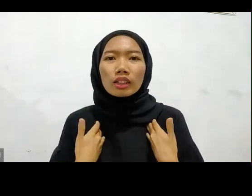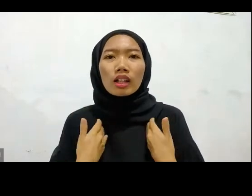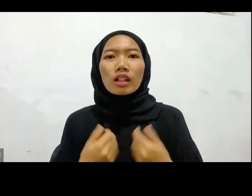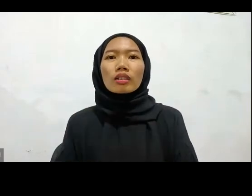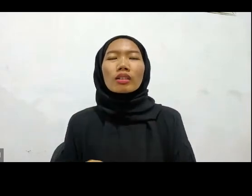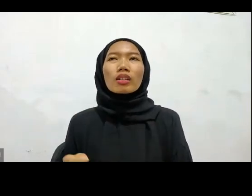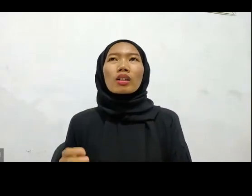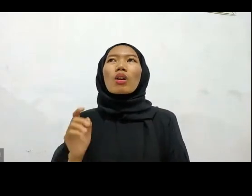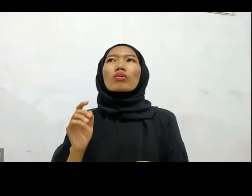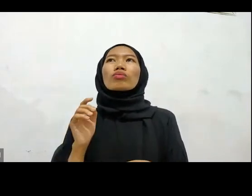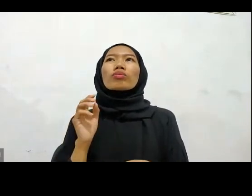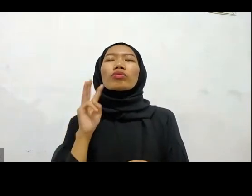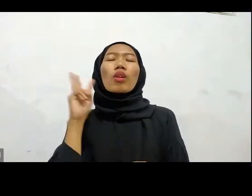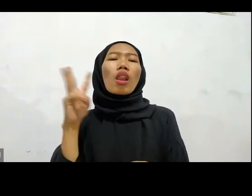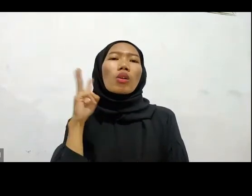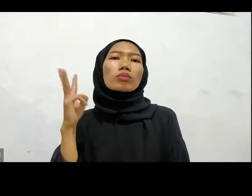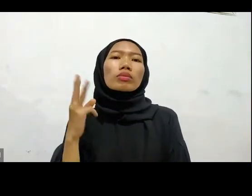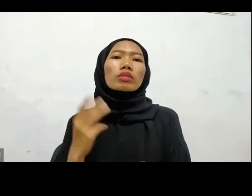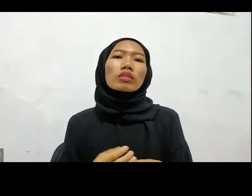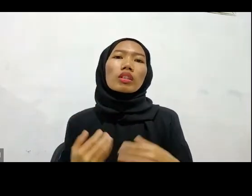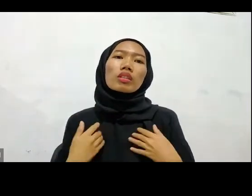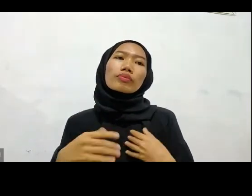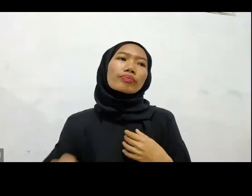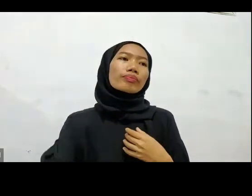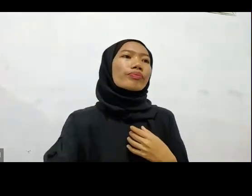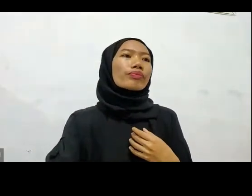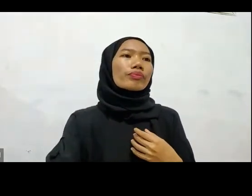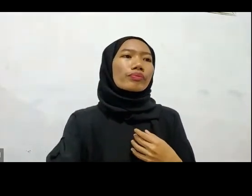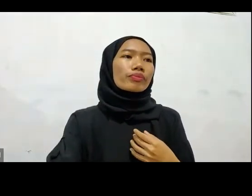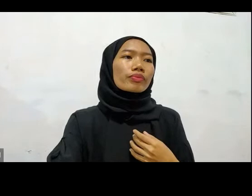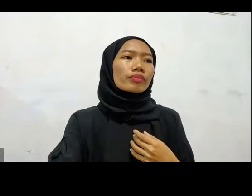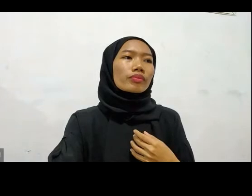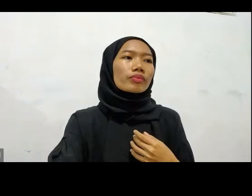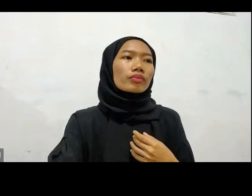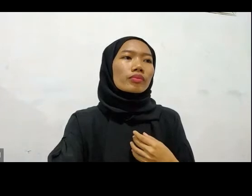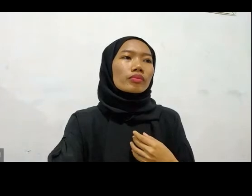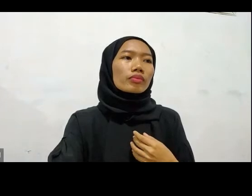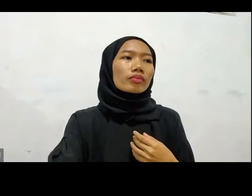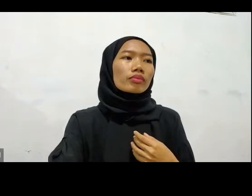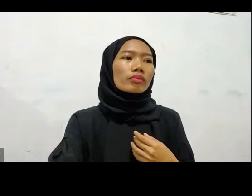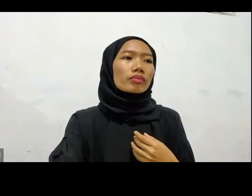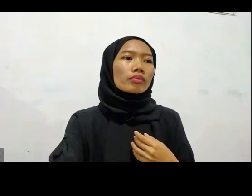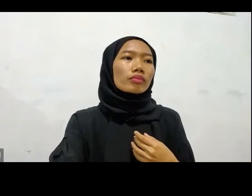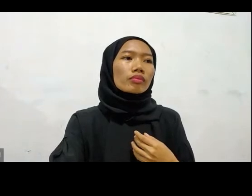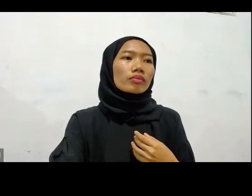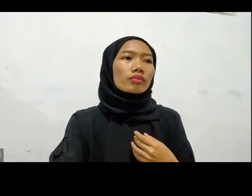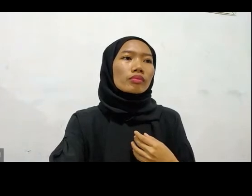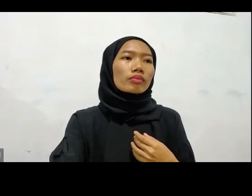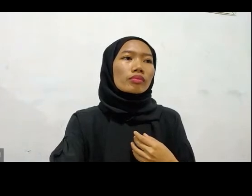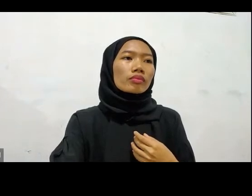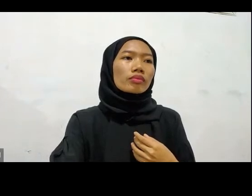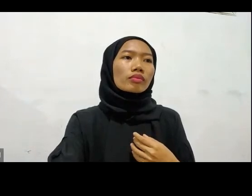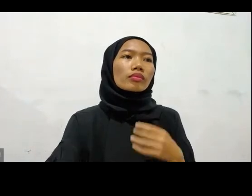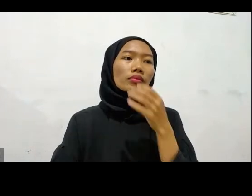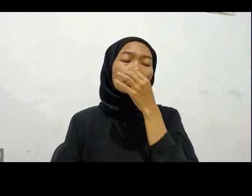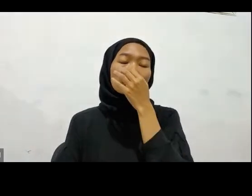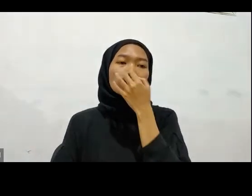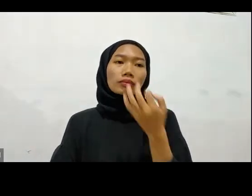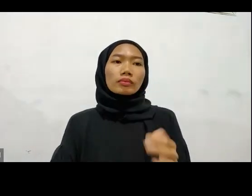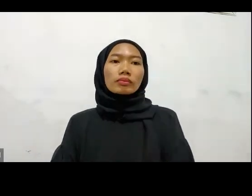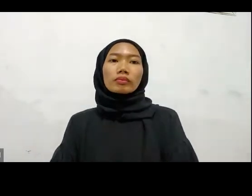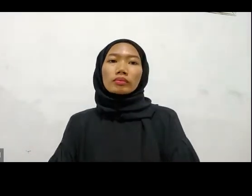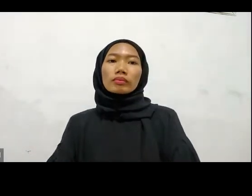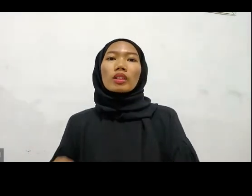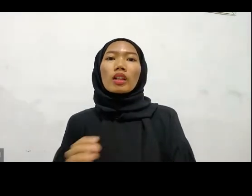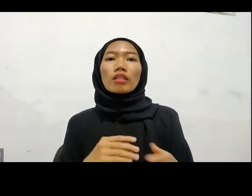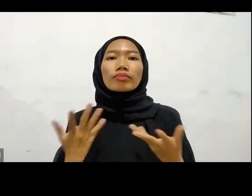hard to put in reports and get it in place, you're correct in saying that what